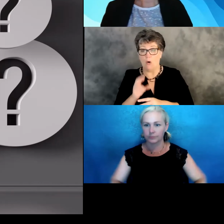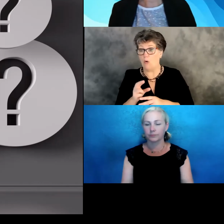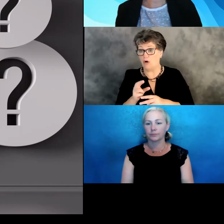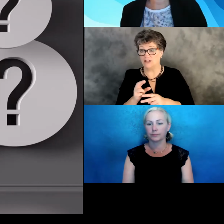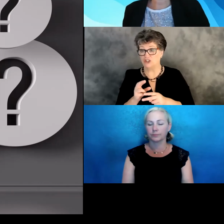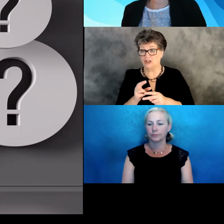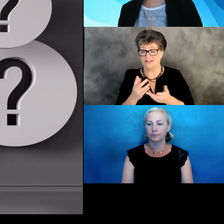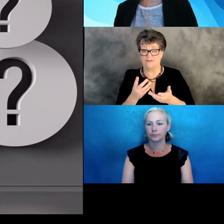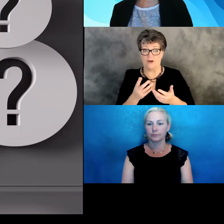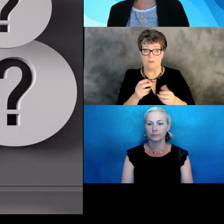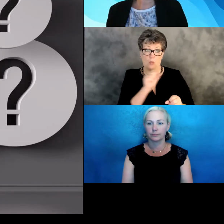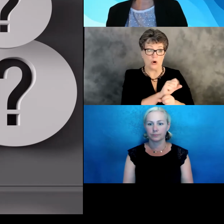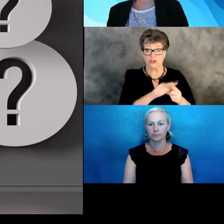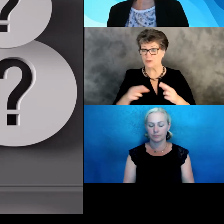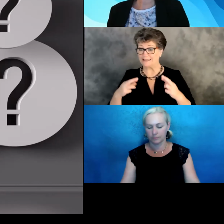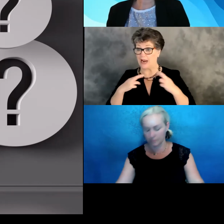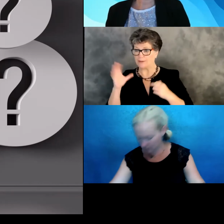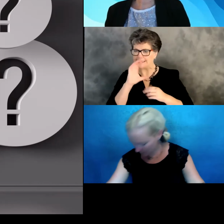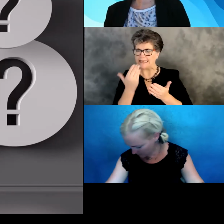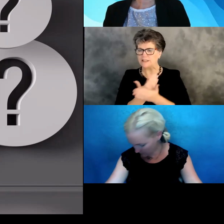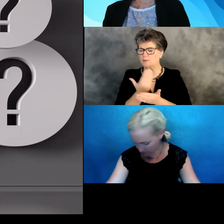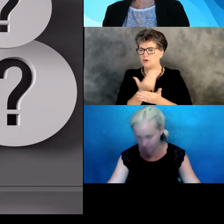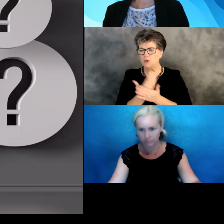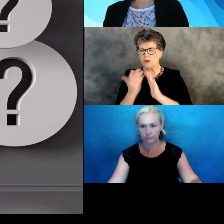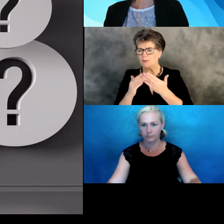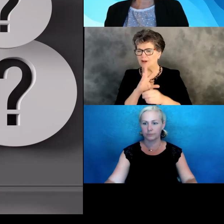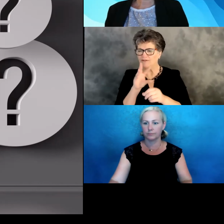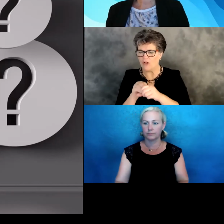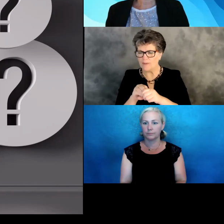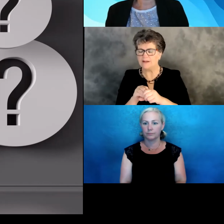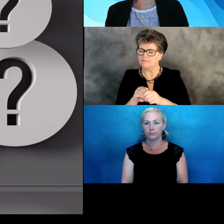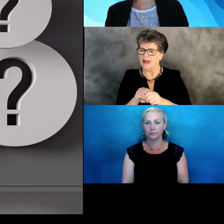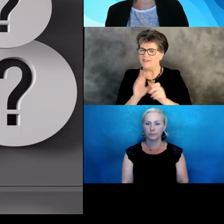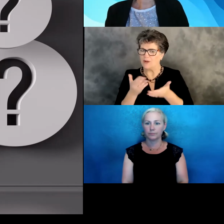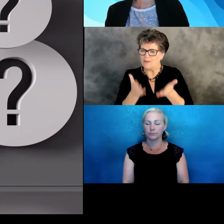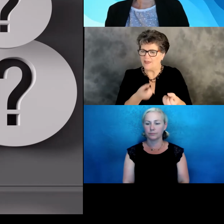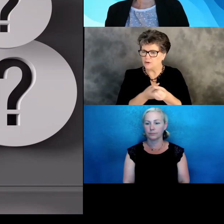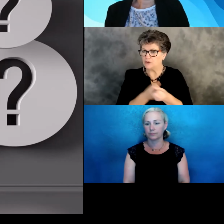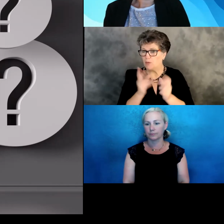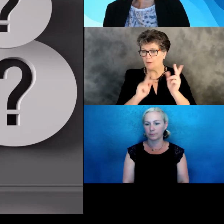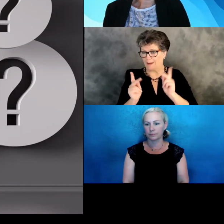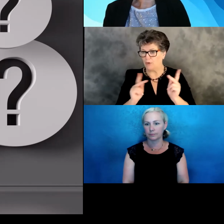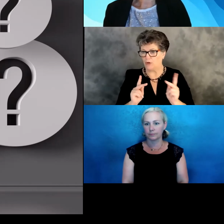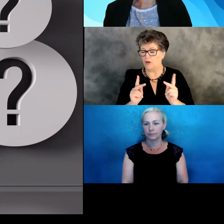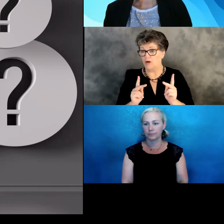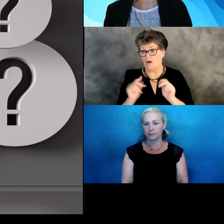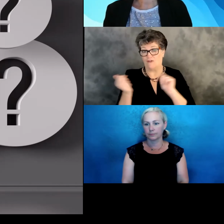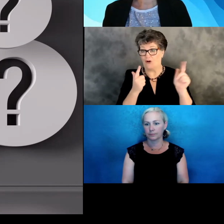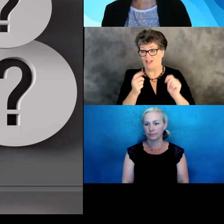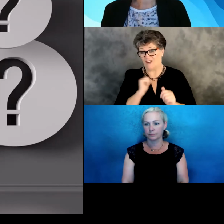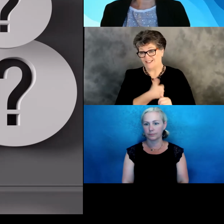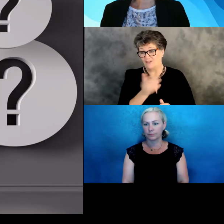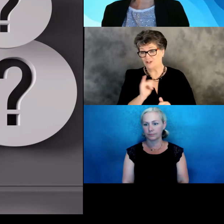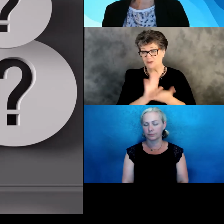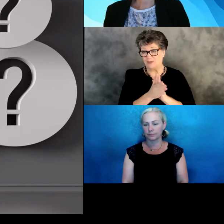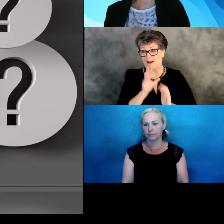from working to retiring and seeking some new purpose and community, that we can be there for people, for all of ourselves as we